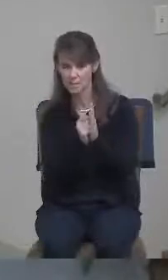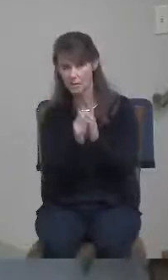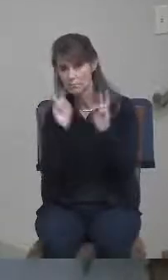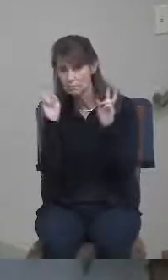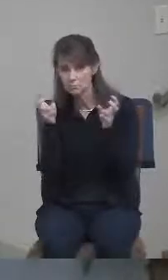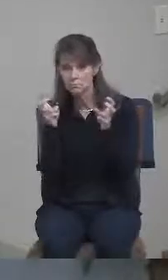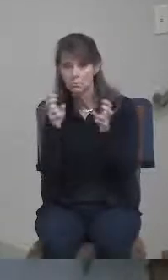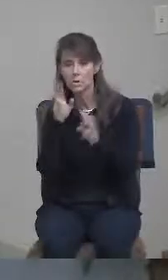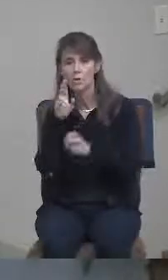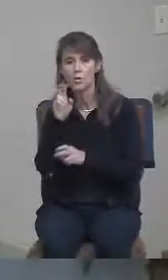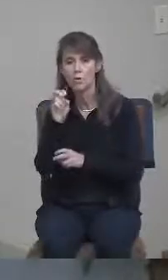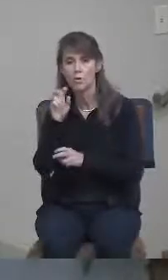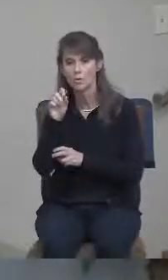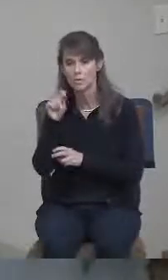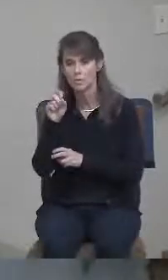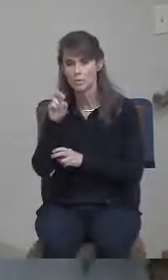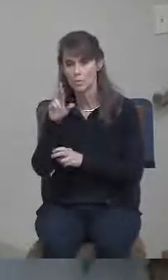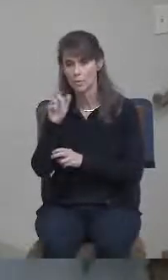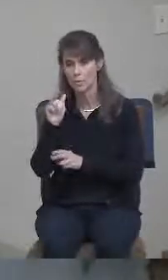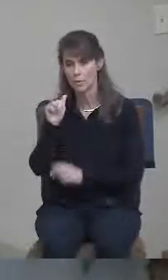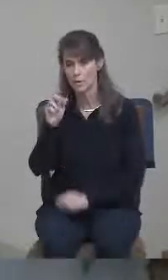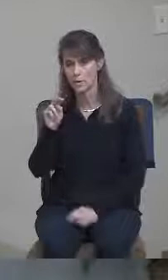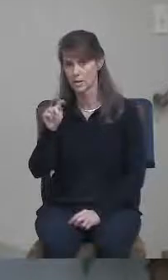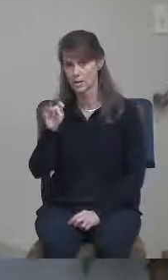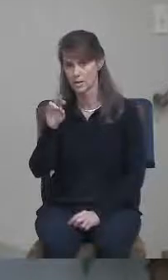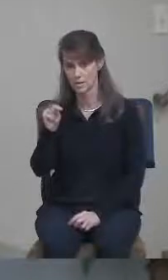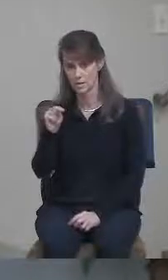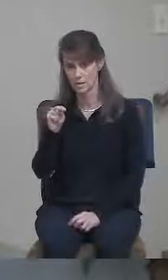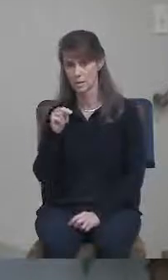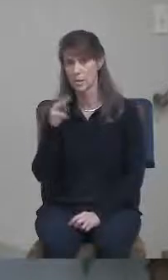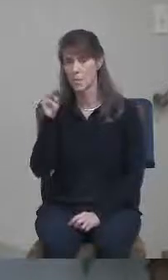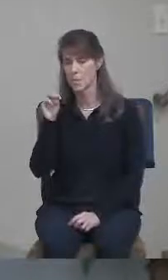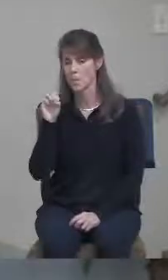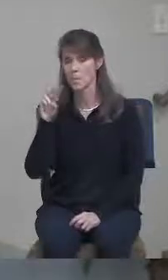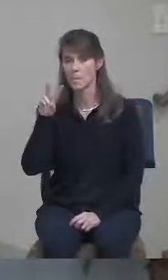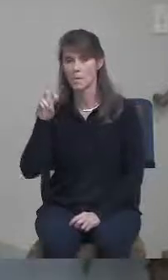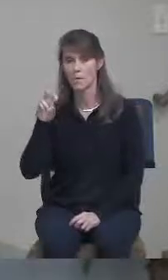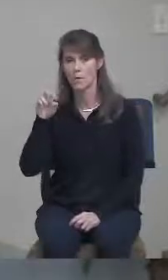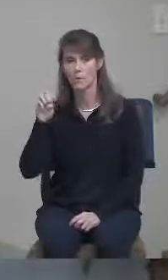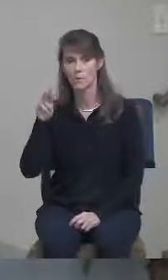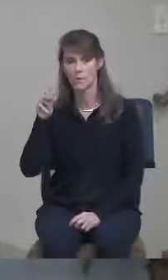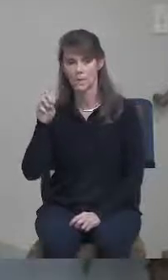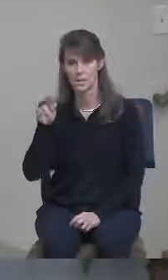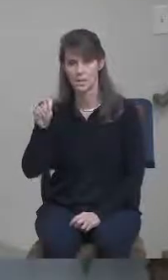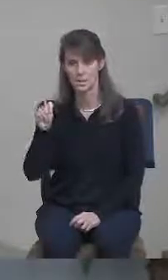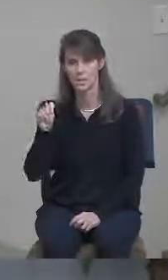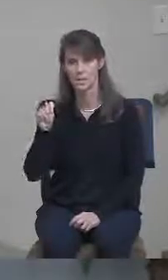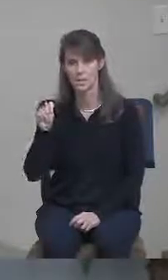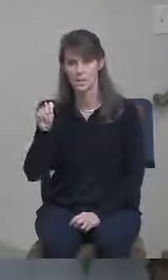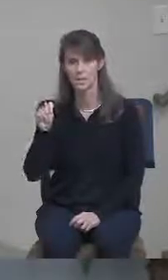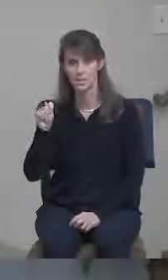at general church history books, they continue to call that time frame the Reformation